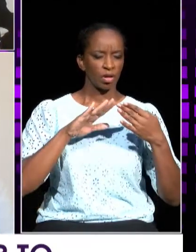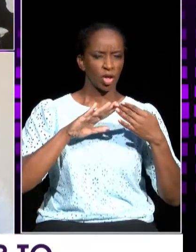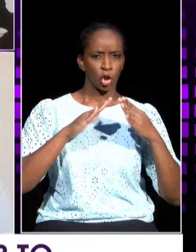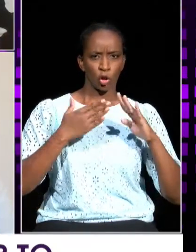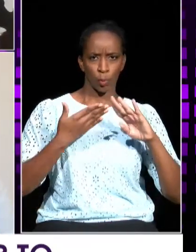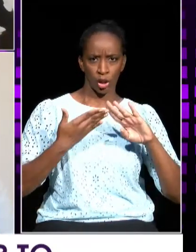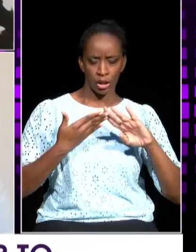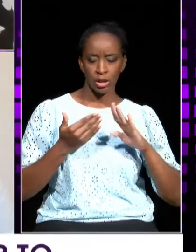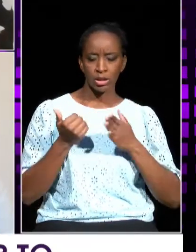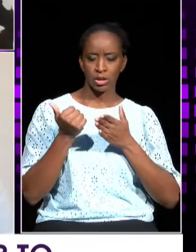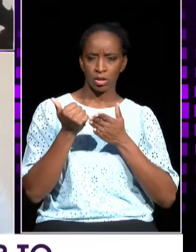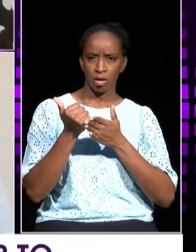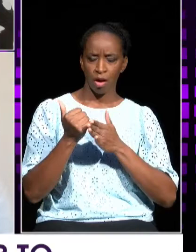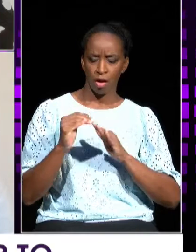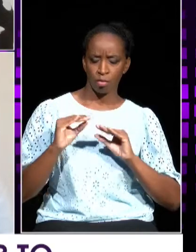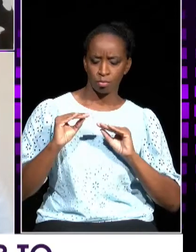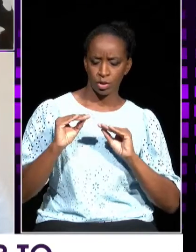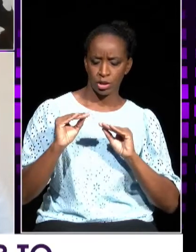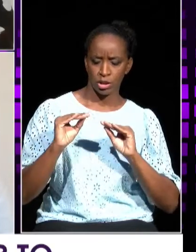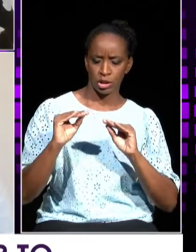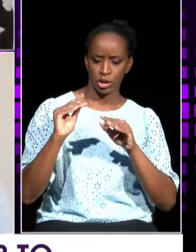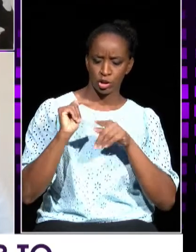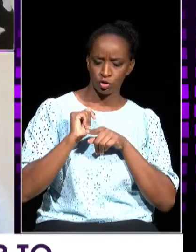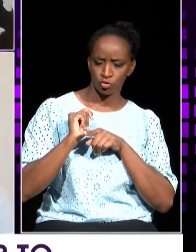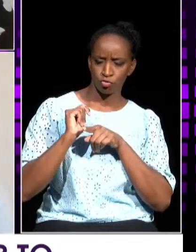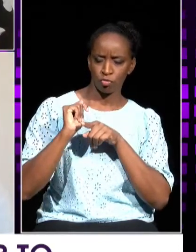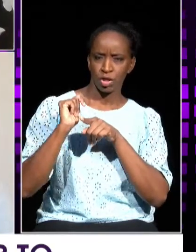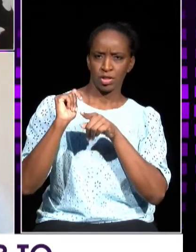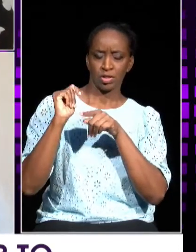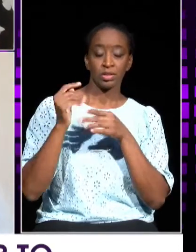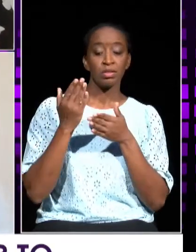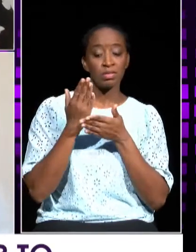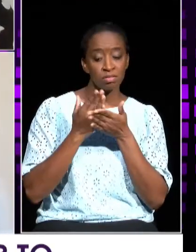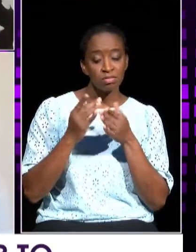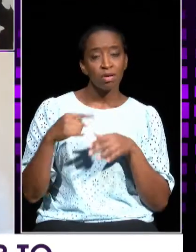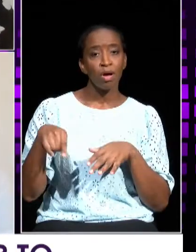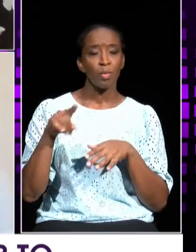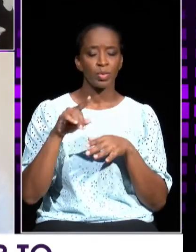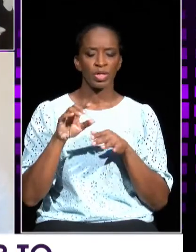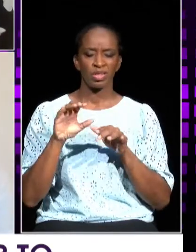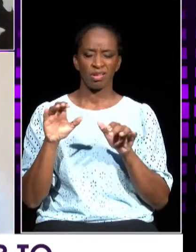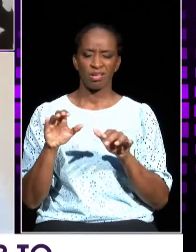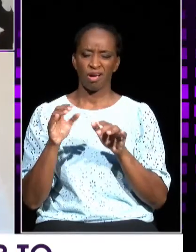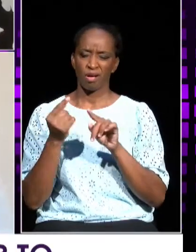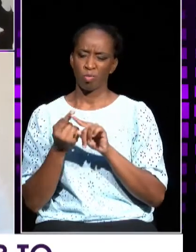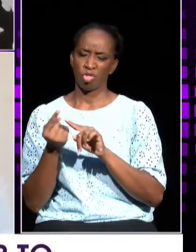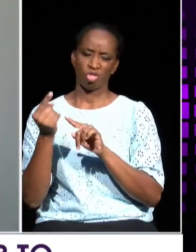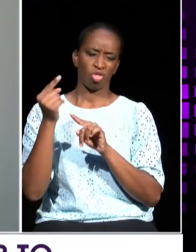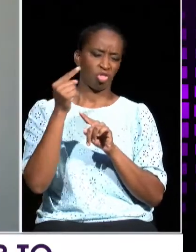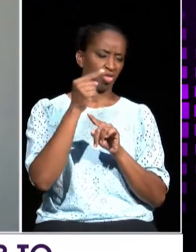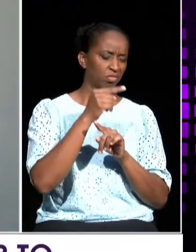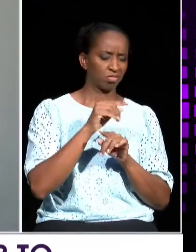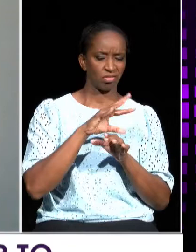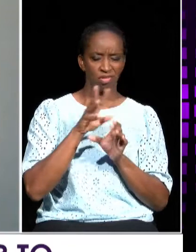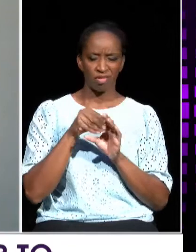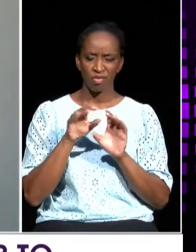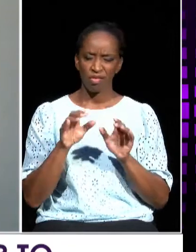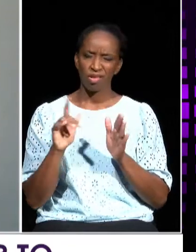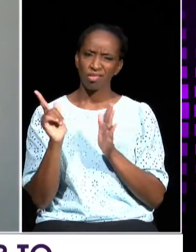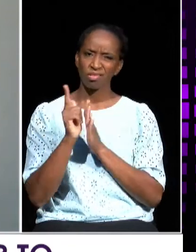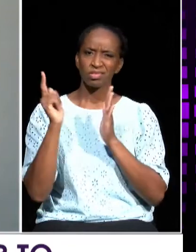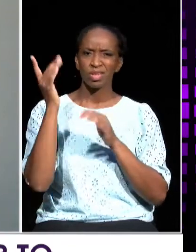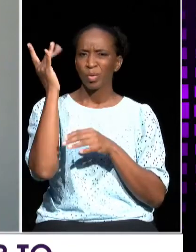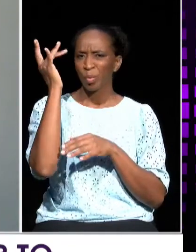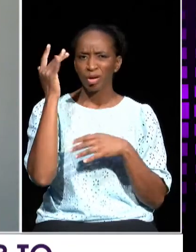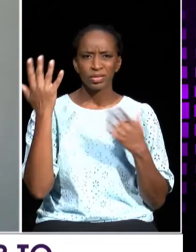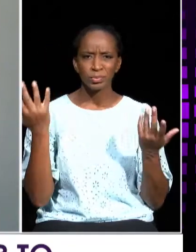for a first comment. Good evening to you, Pierre. Thank you so much for having me. I really think that it